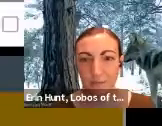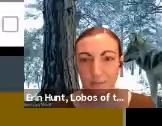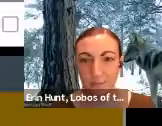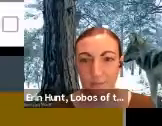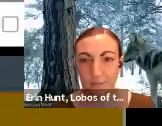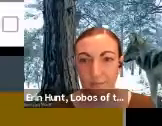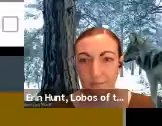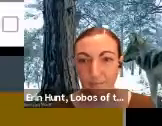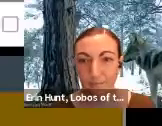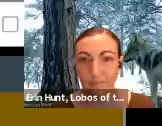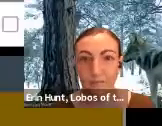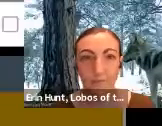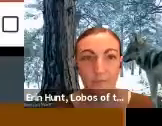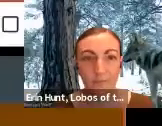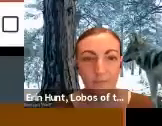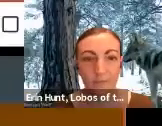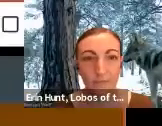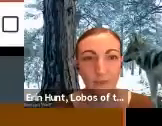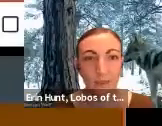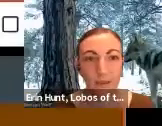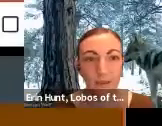registration.